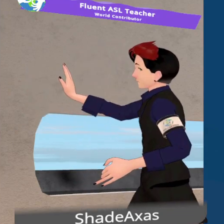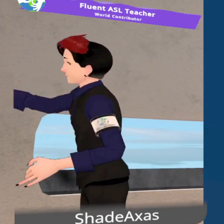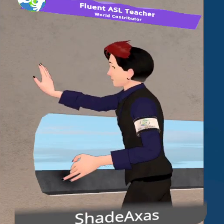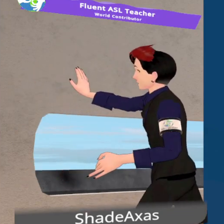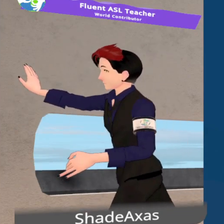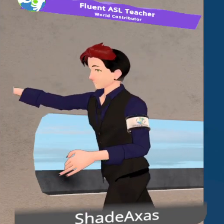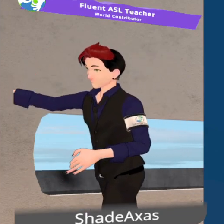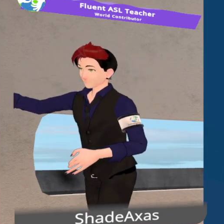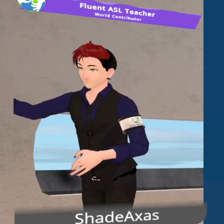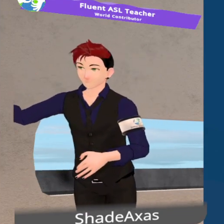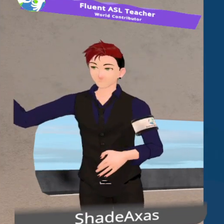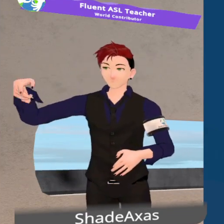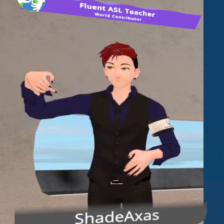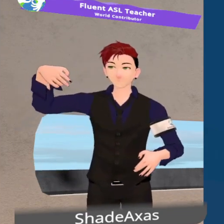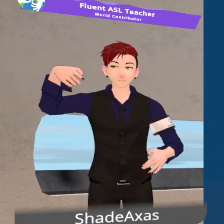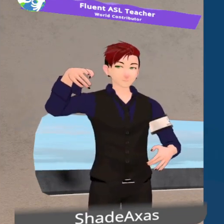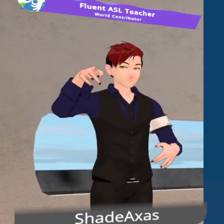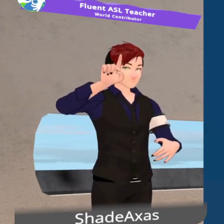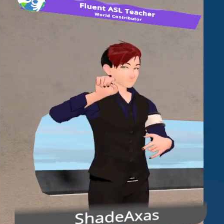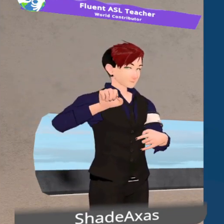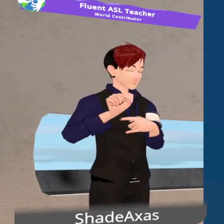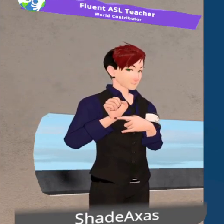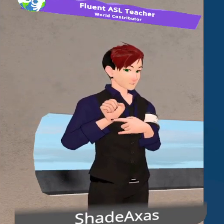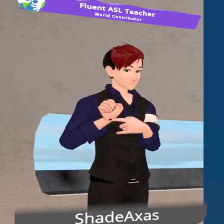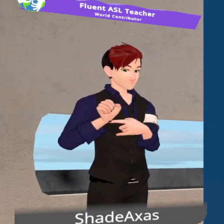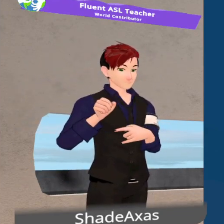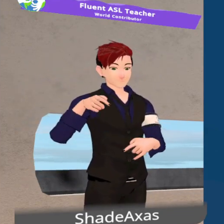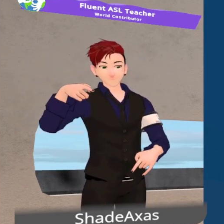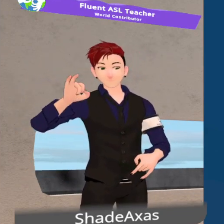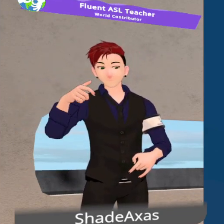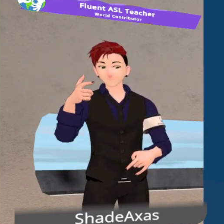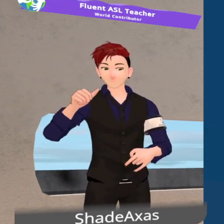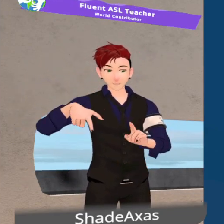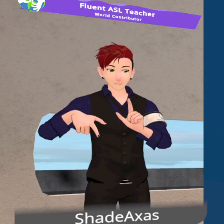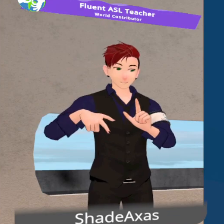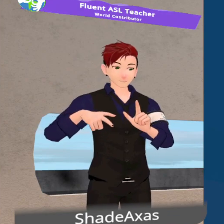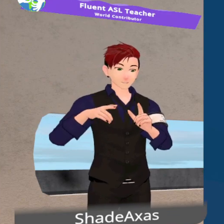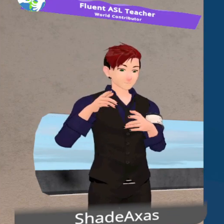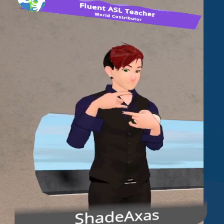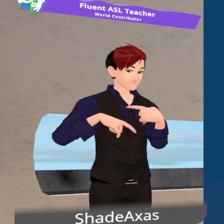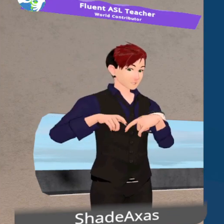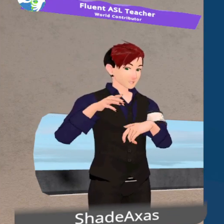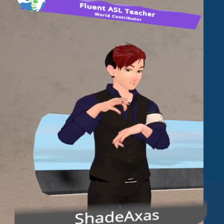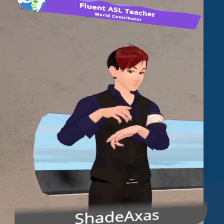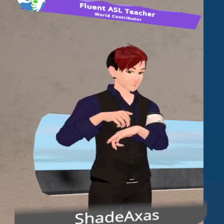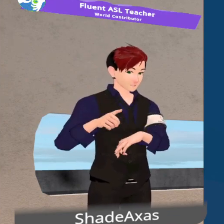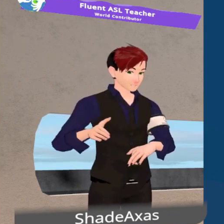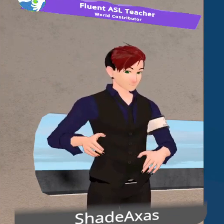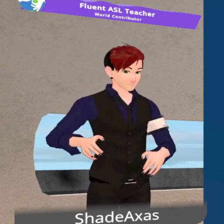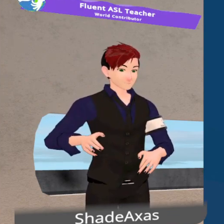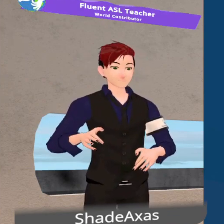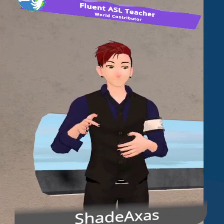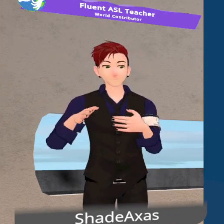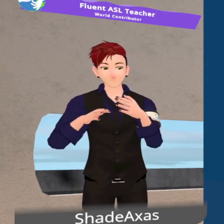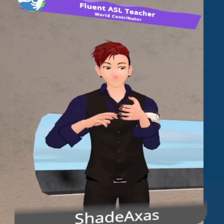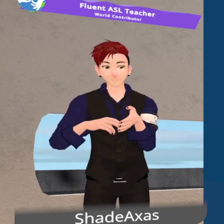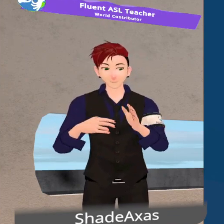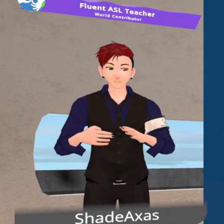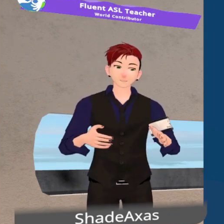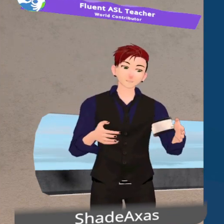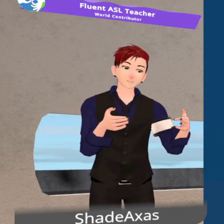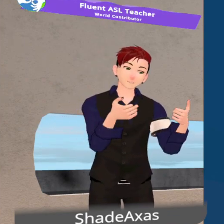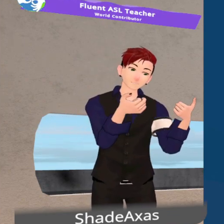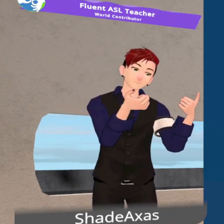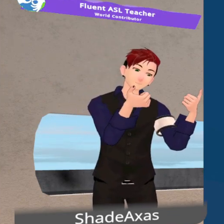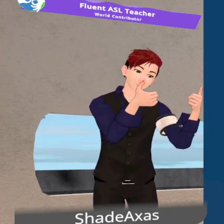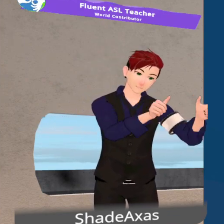Everything in the middle is PSE. Pigeon Signed English, which